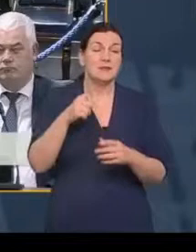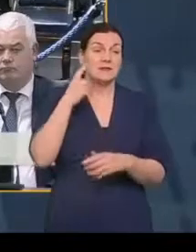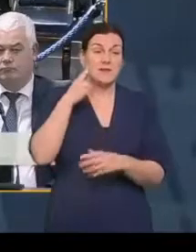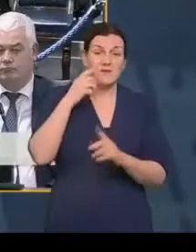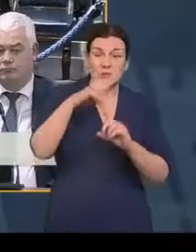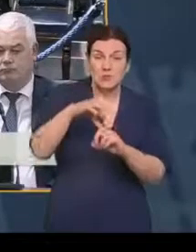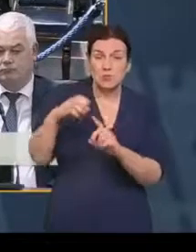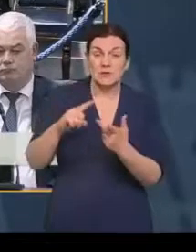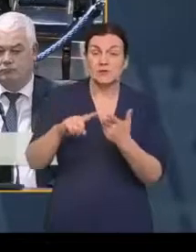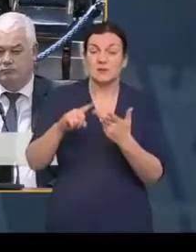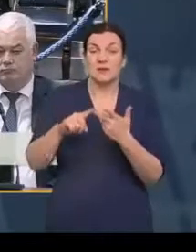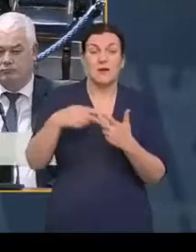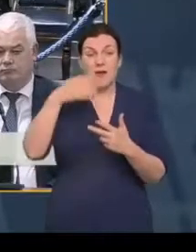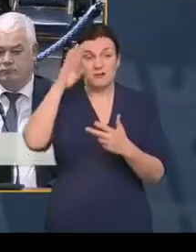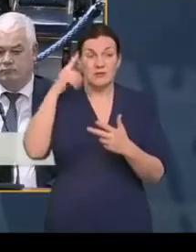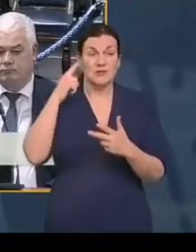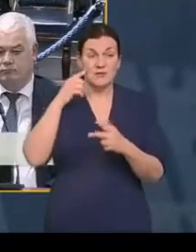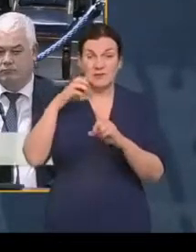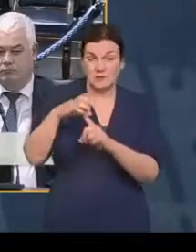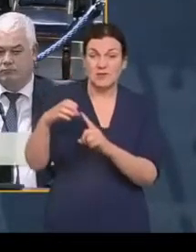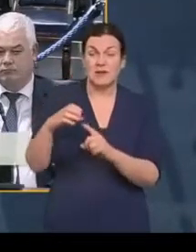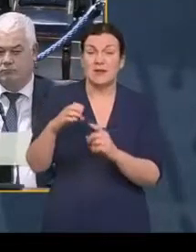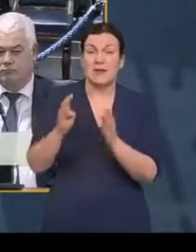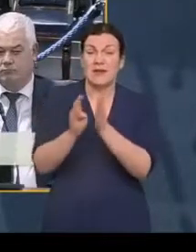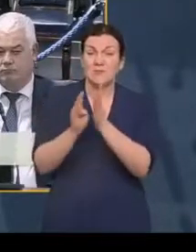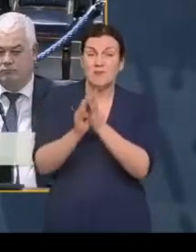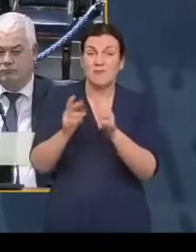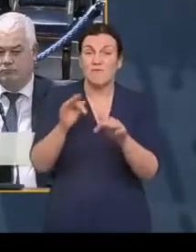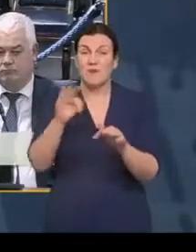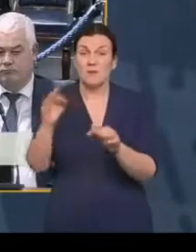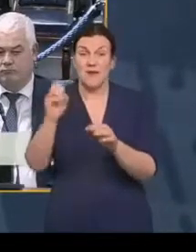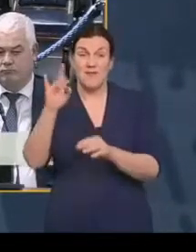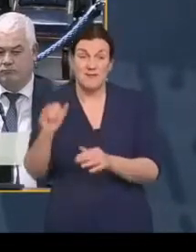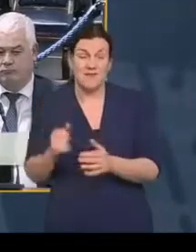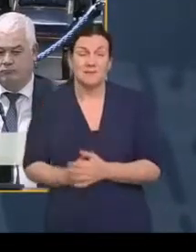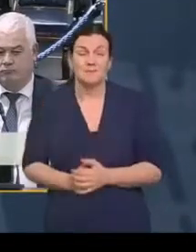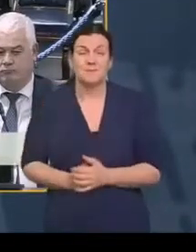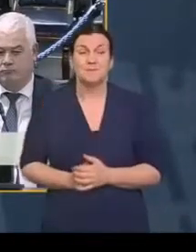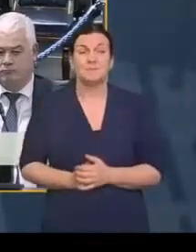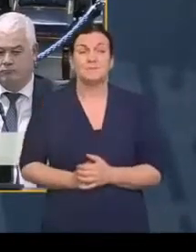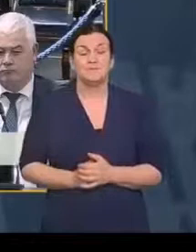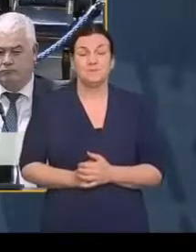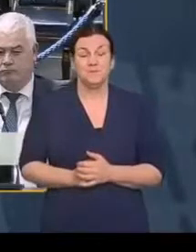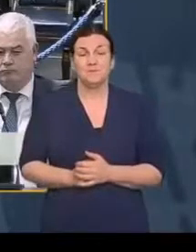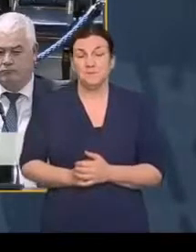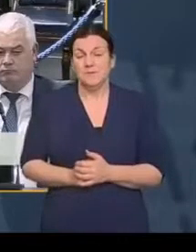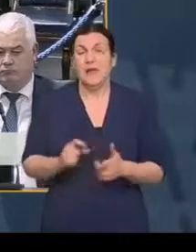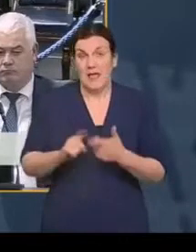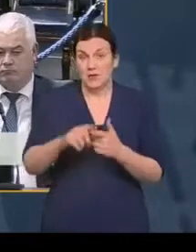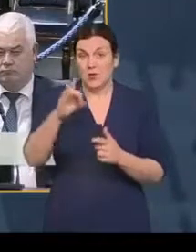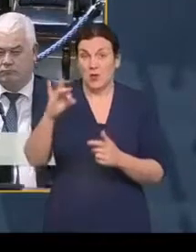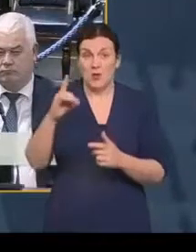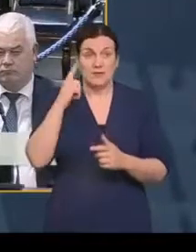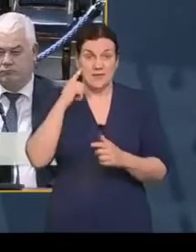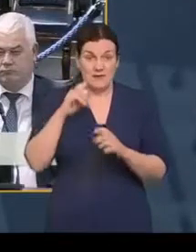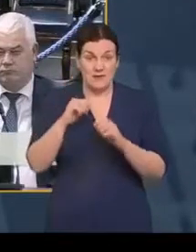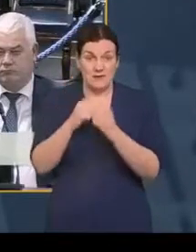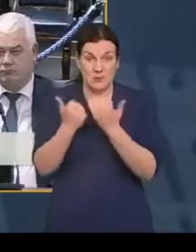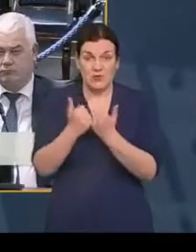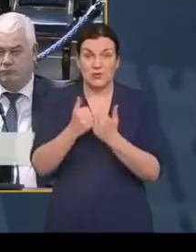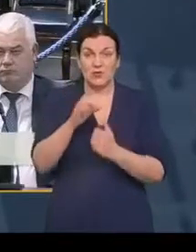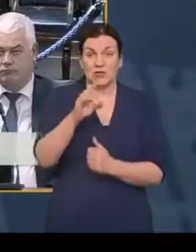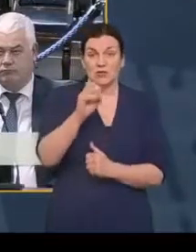Institute, the Irish Deaf Institute, Liam Breen from Kerry, and the Cork